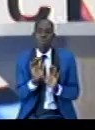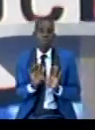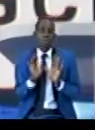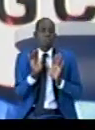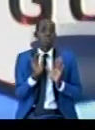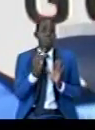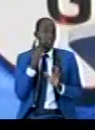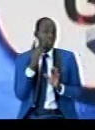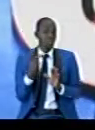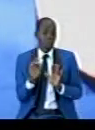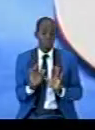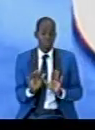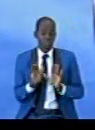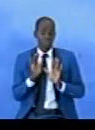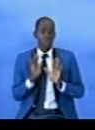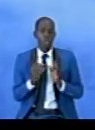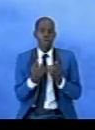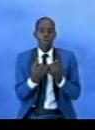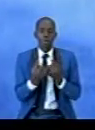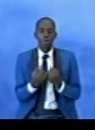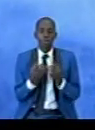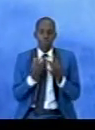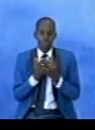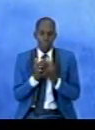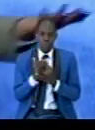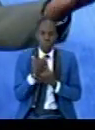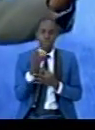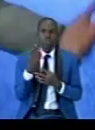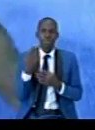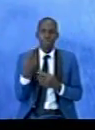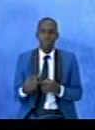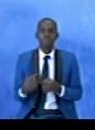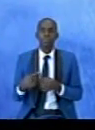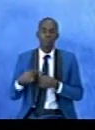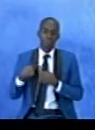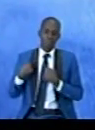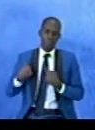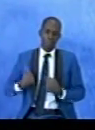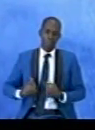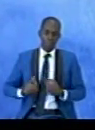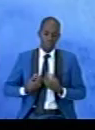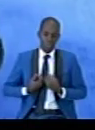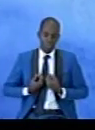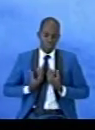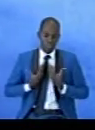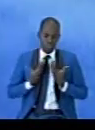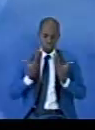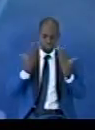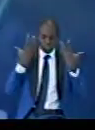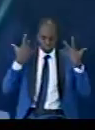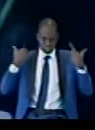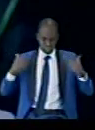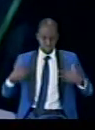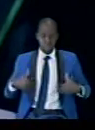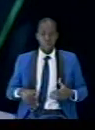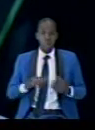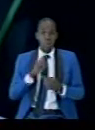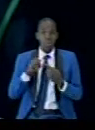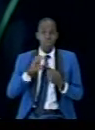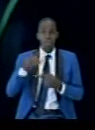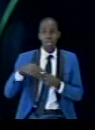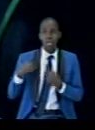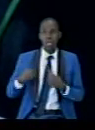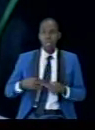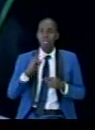fear comes through the heart to the rest of the body. When the heart is afraid, the